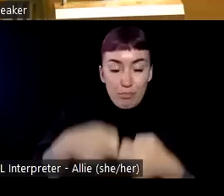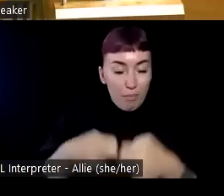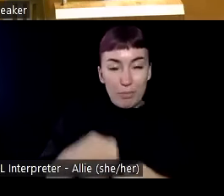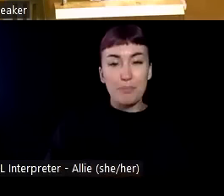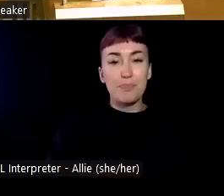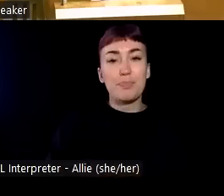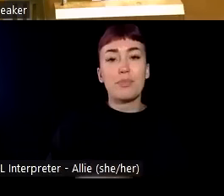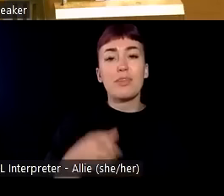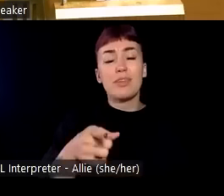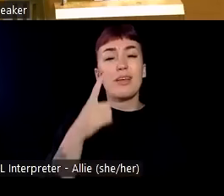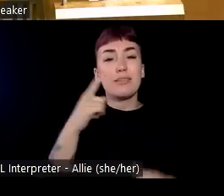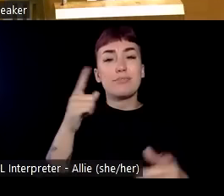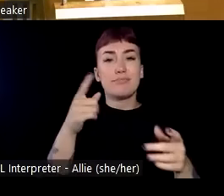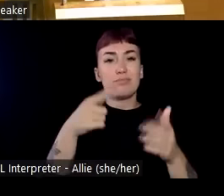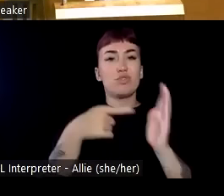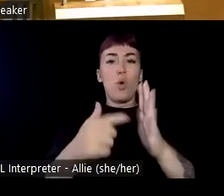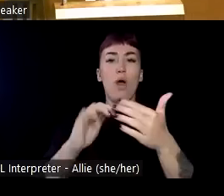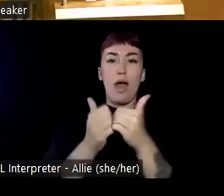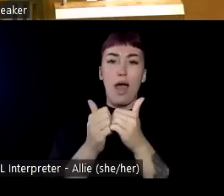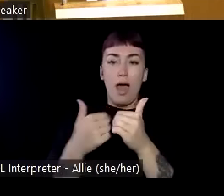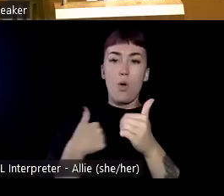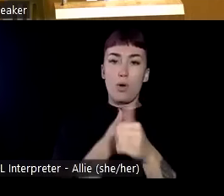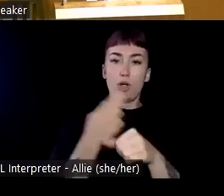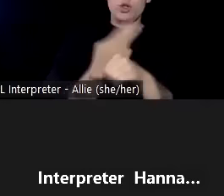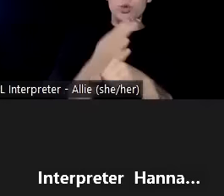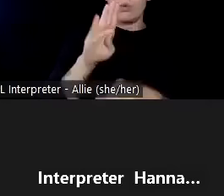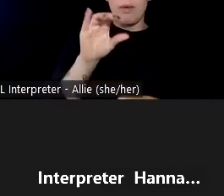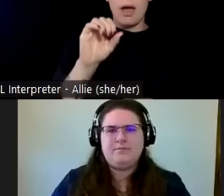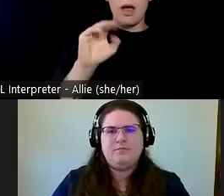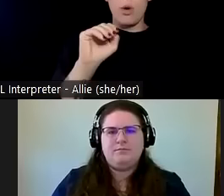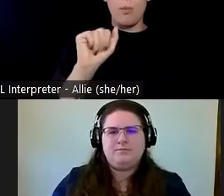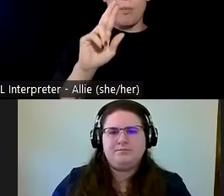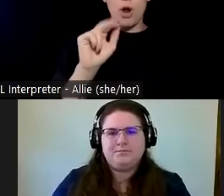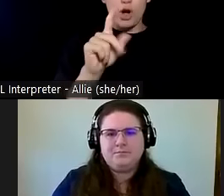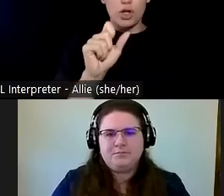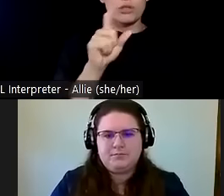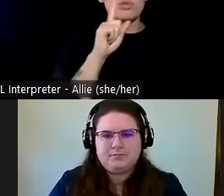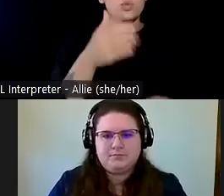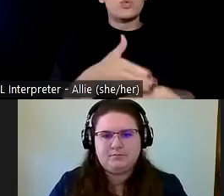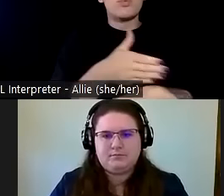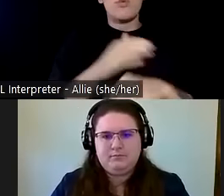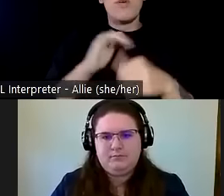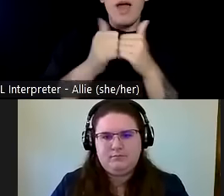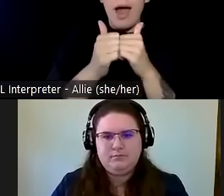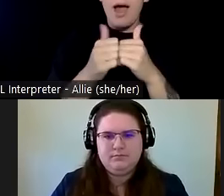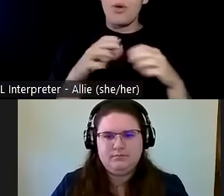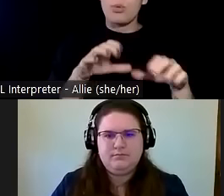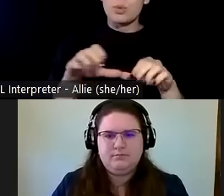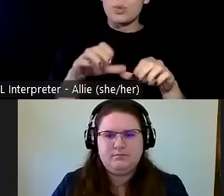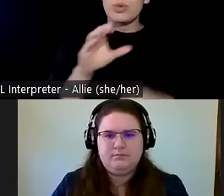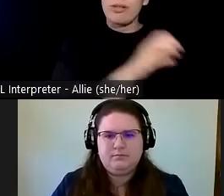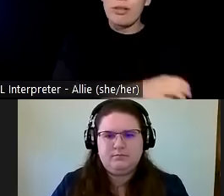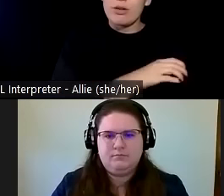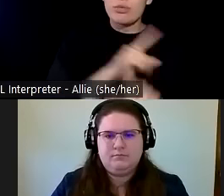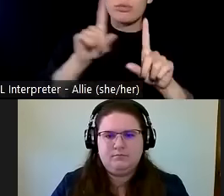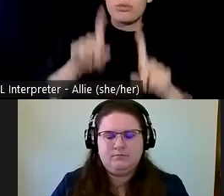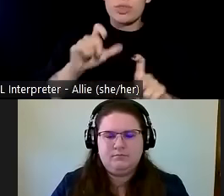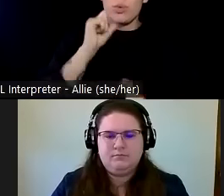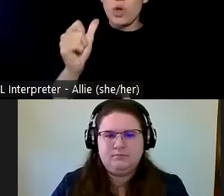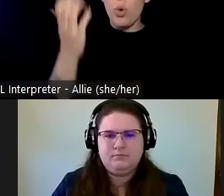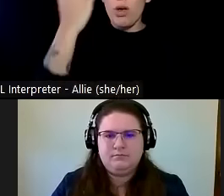is an illustration of how we can use biomarkers to really improve how we're doing clinical trials so that we're not